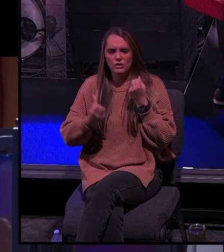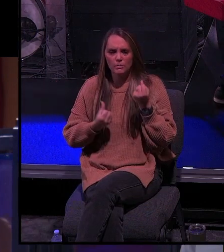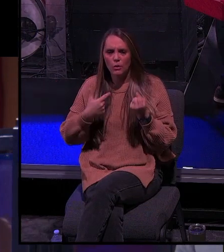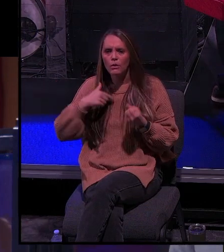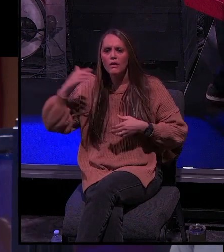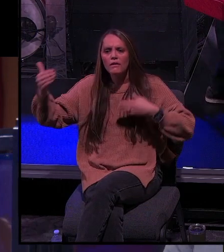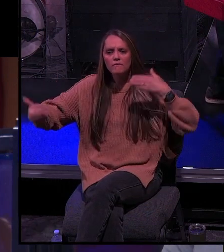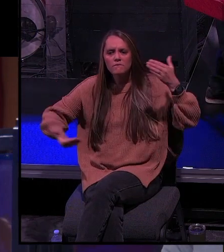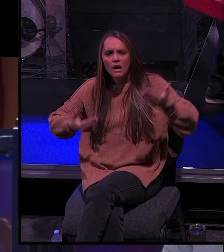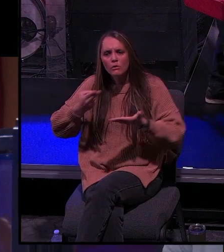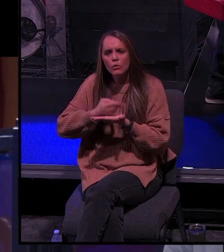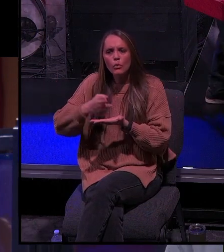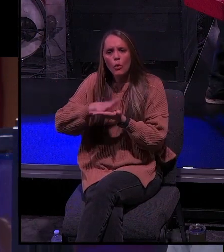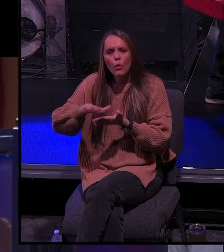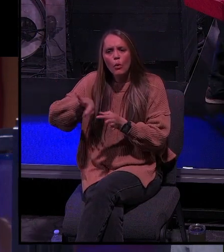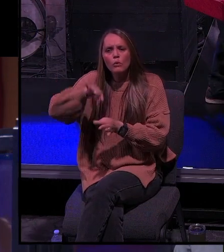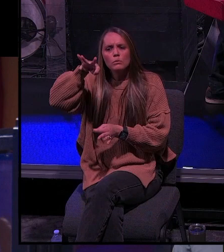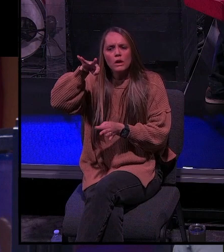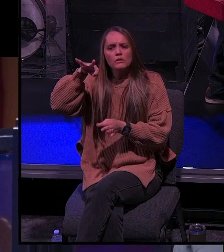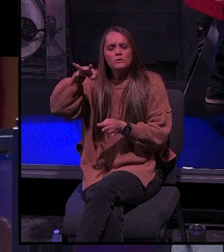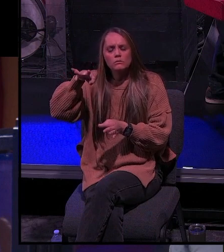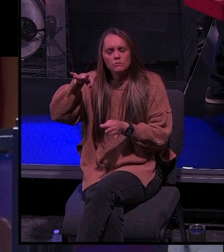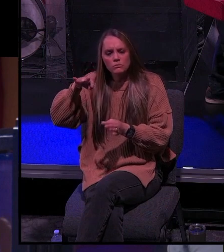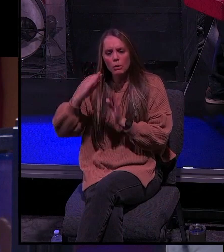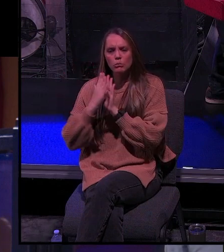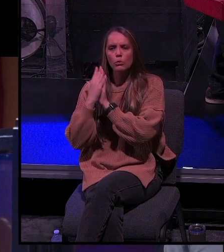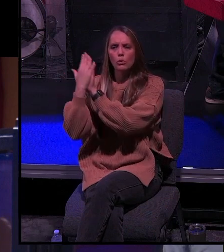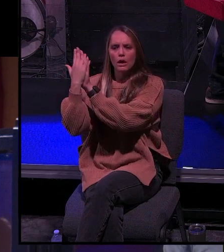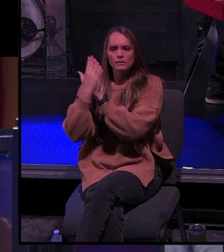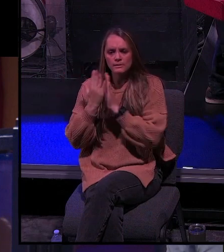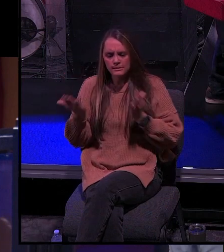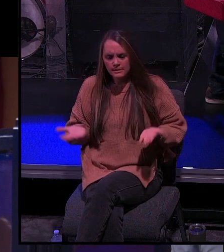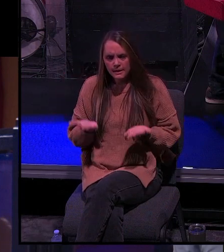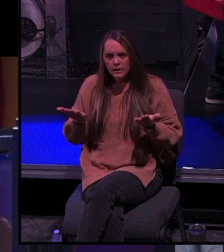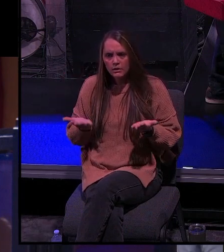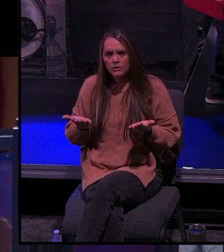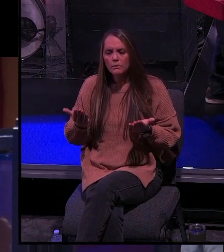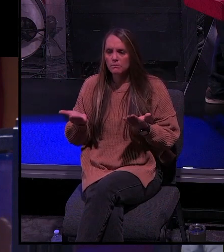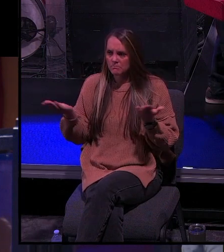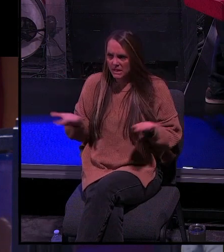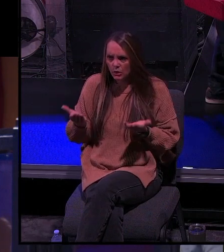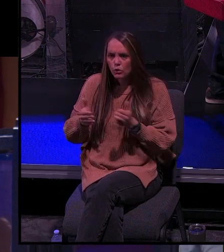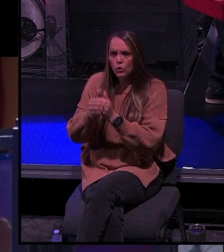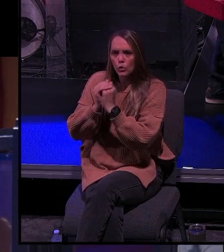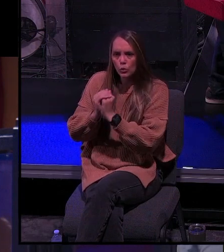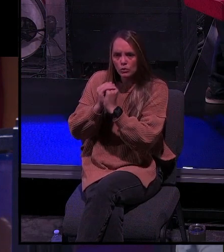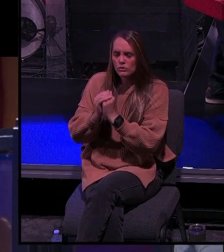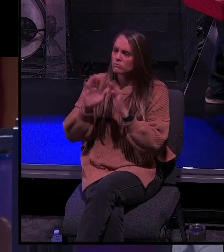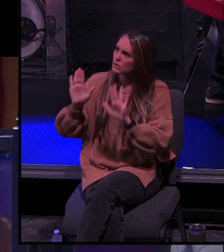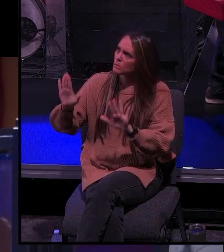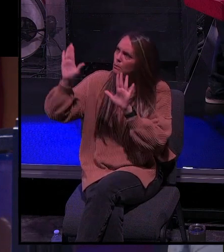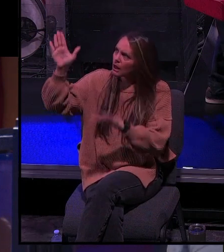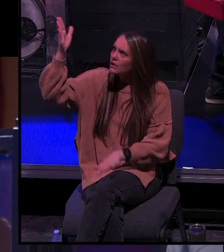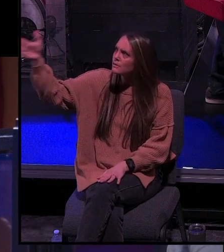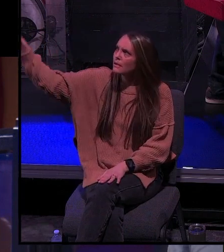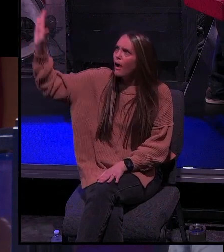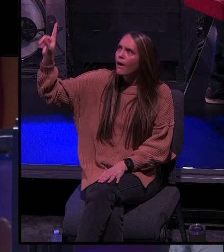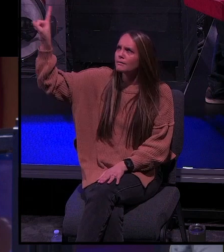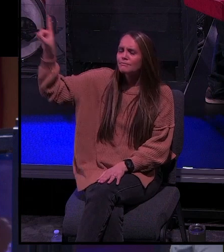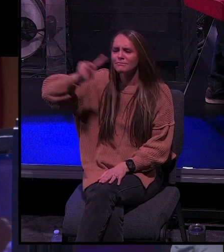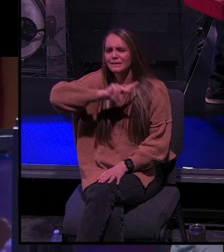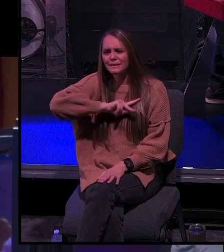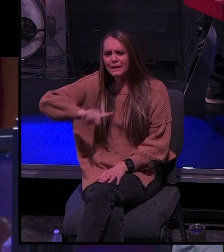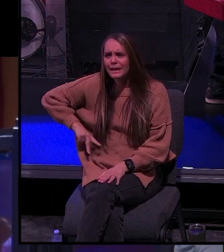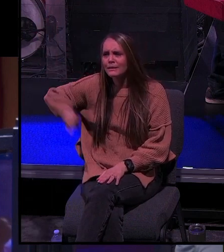the Holy Spirit's presence here to be with us as we worship our amazing God, our amazing King, our